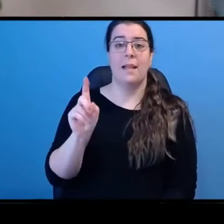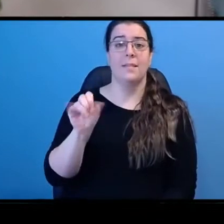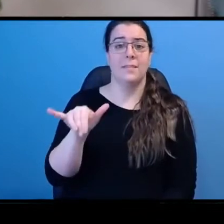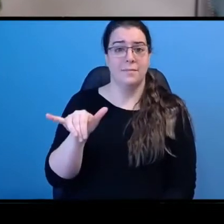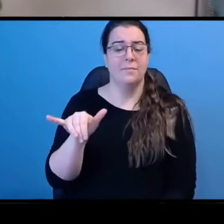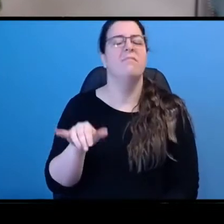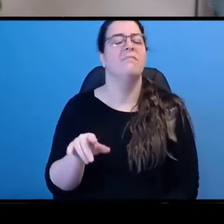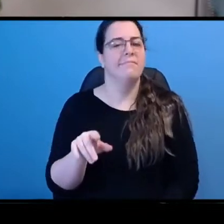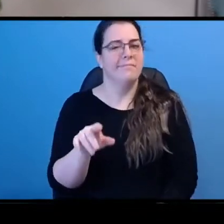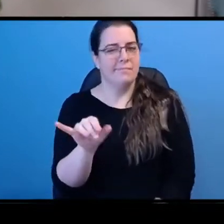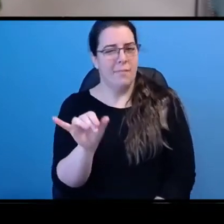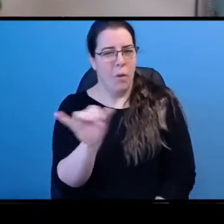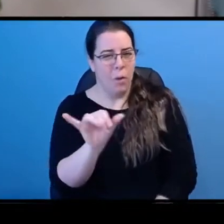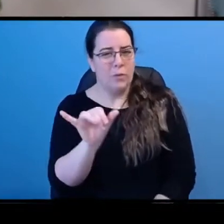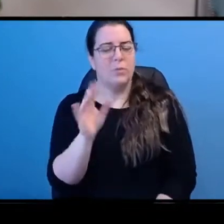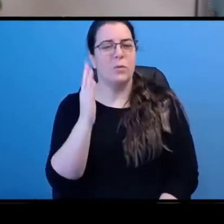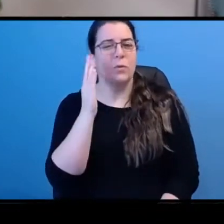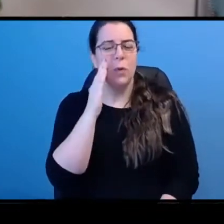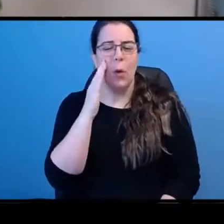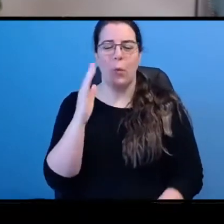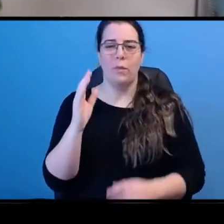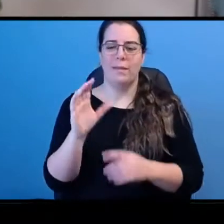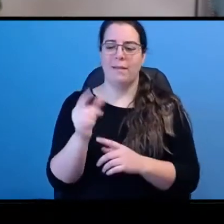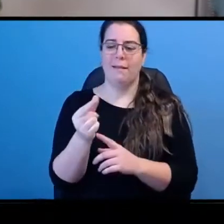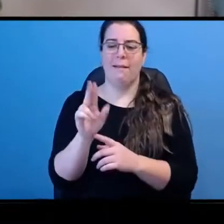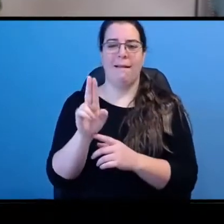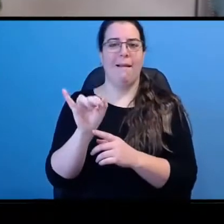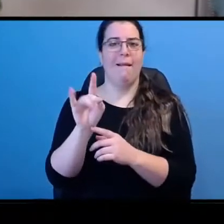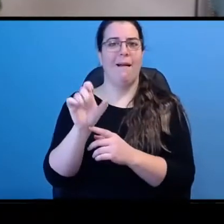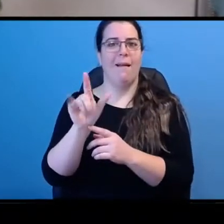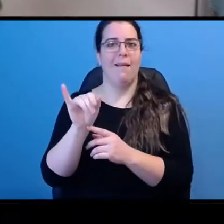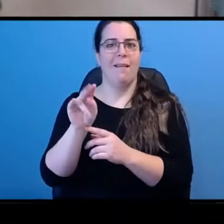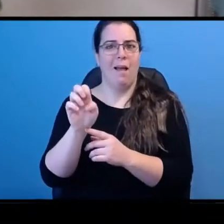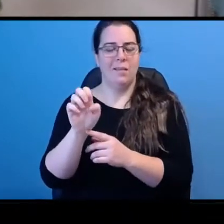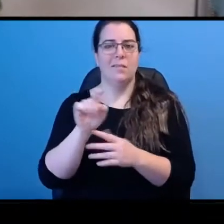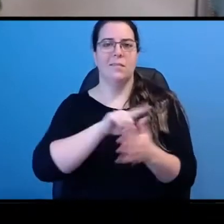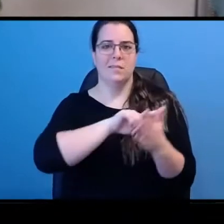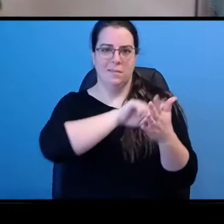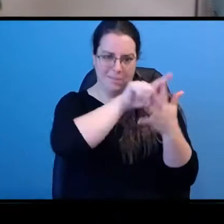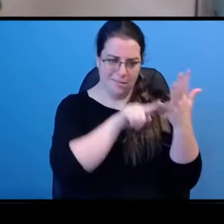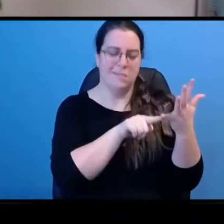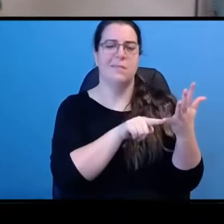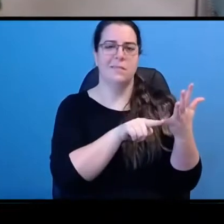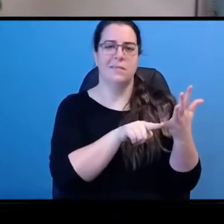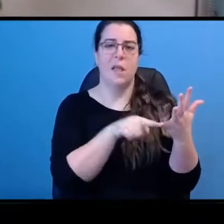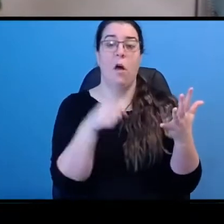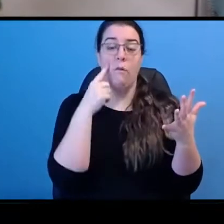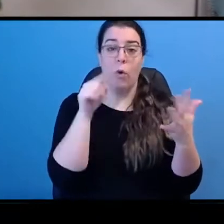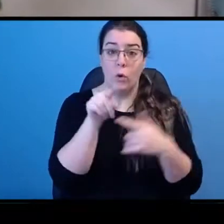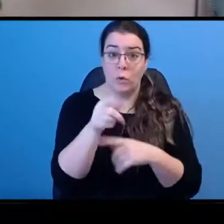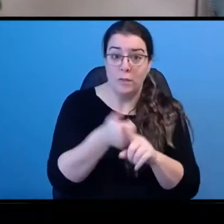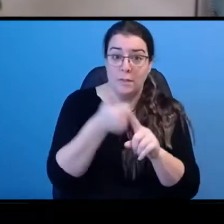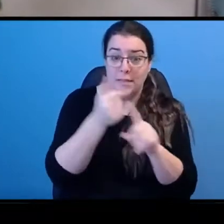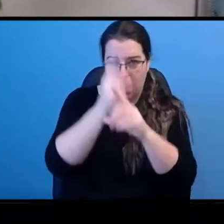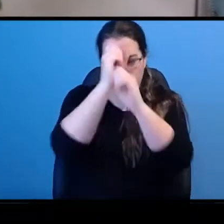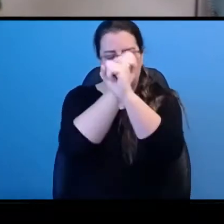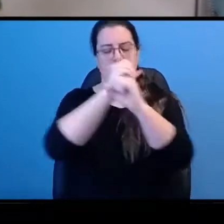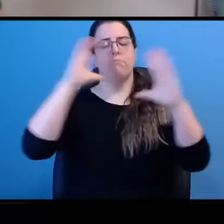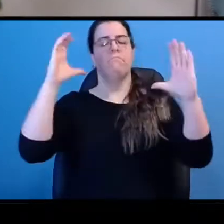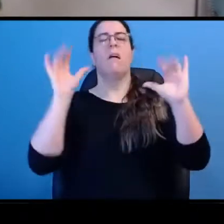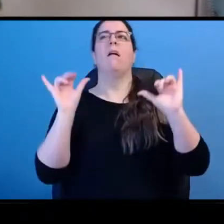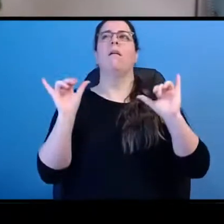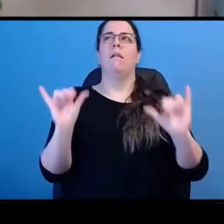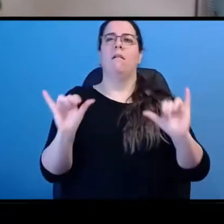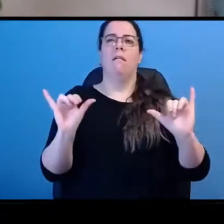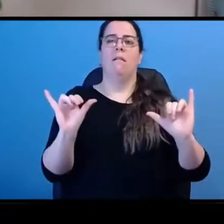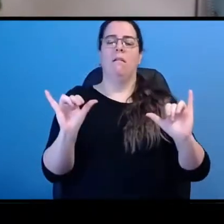to see the big picture, right? So you know exactly what the organization is looking for, the kinds of projects that they're going to